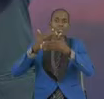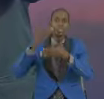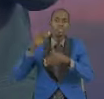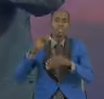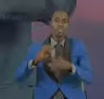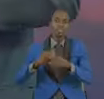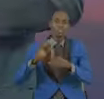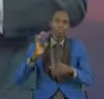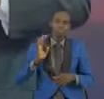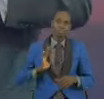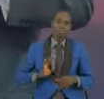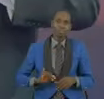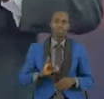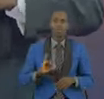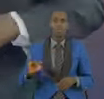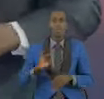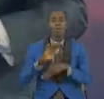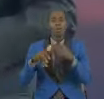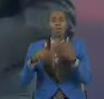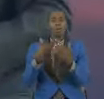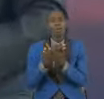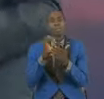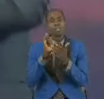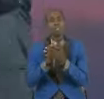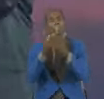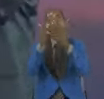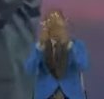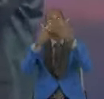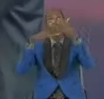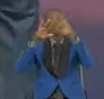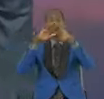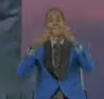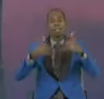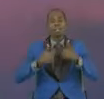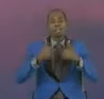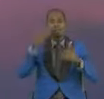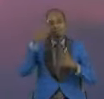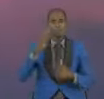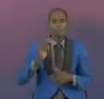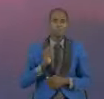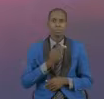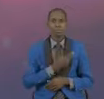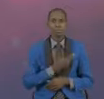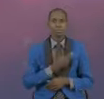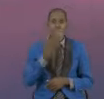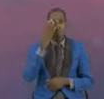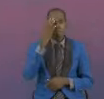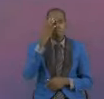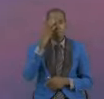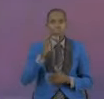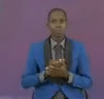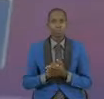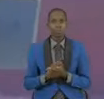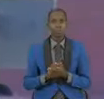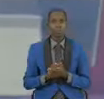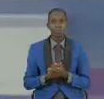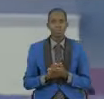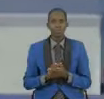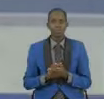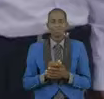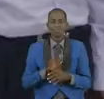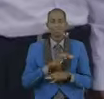that heaven has for us. You know, don't disturb me with your amen.